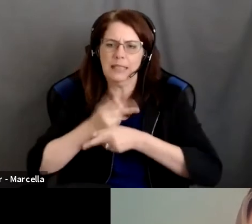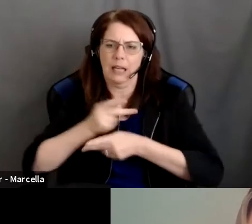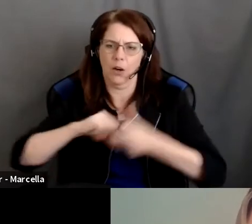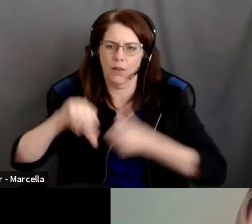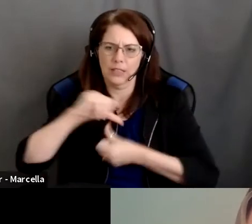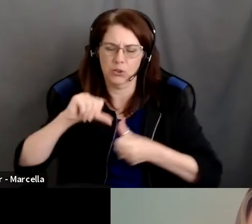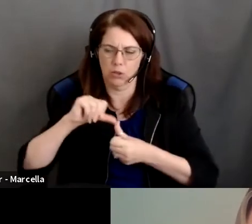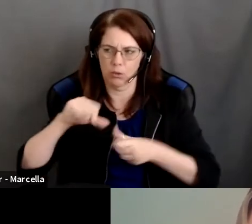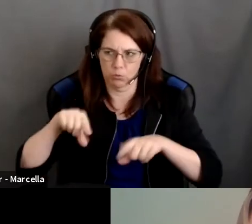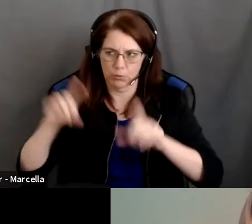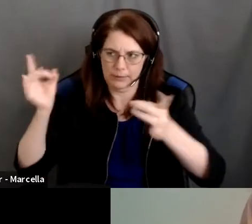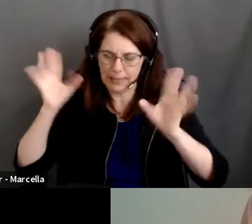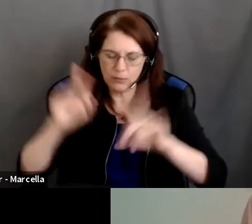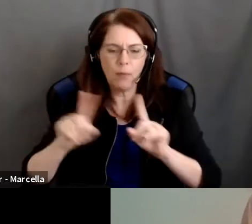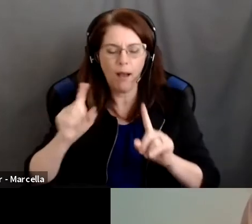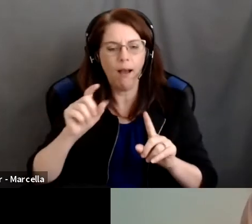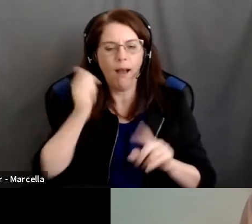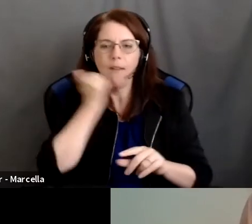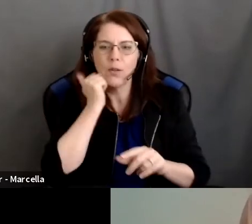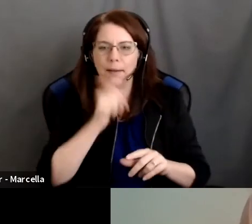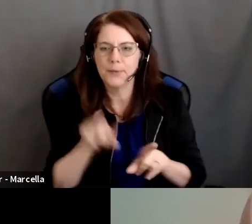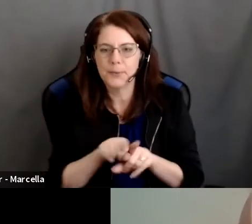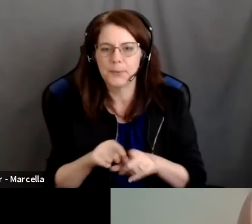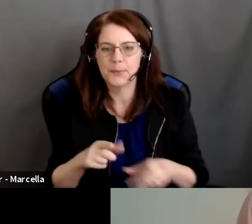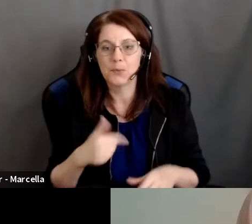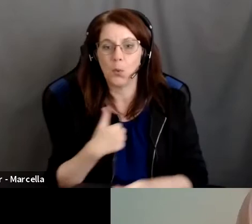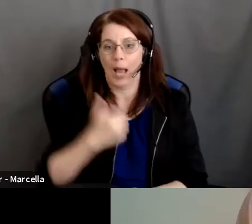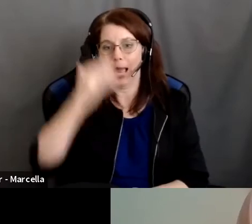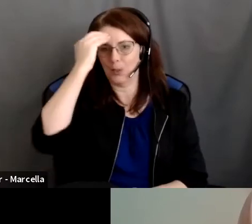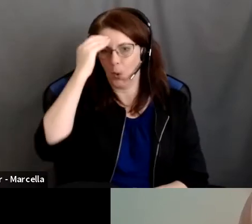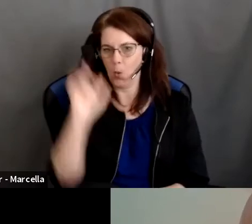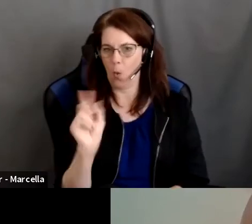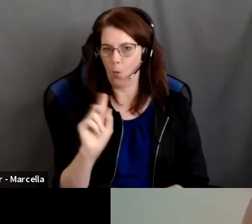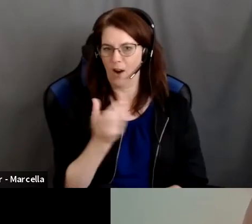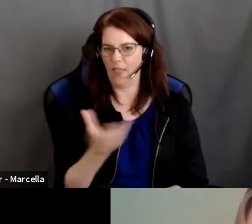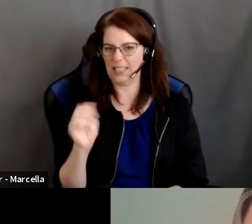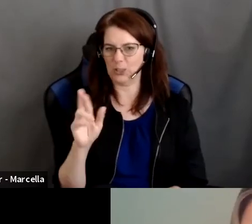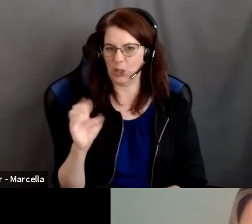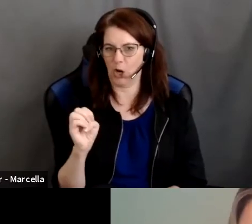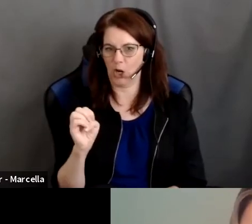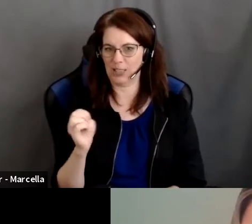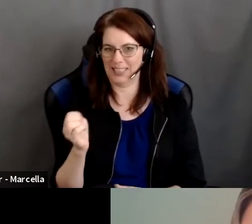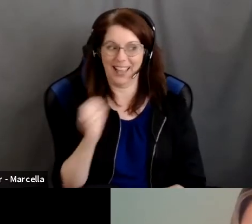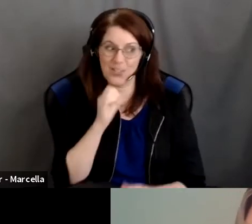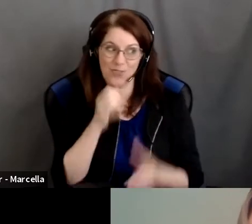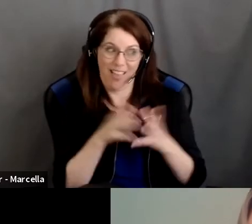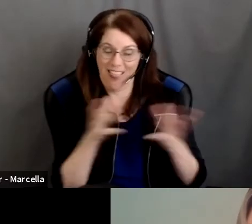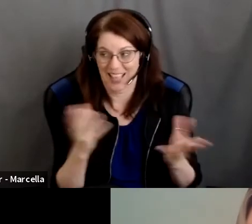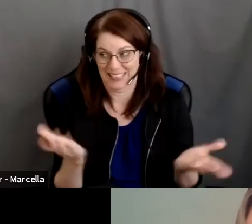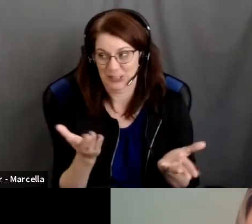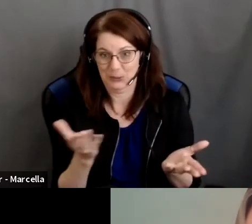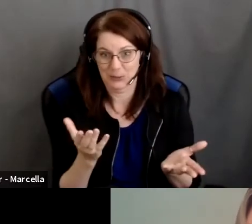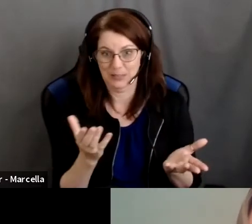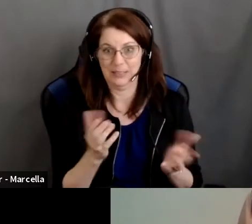just in disasters, but on a day-to-day basis. So I know where things are out here, and there's not much. There's no